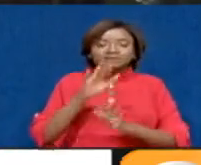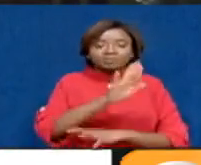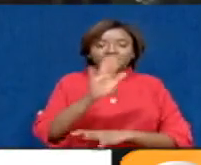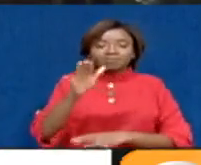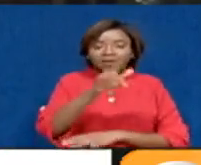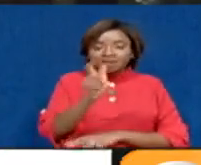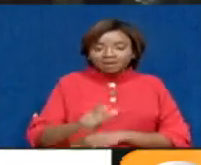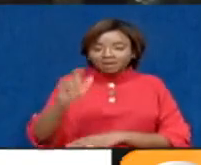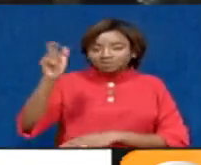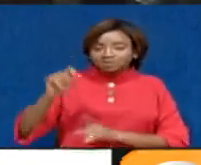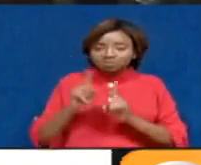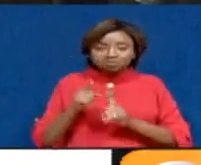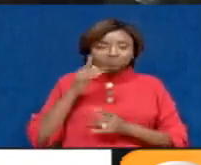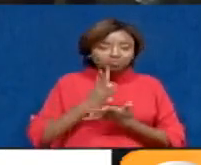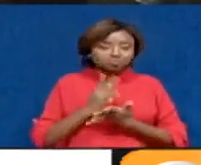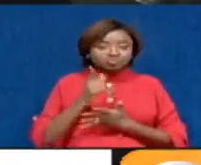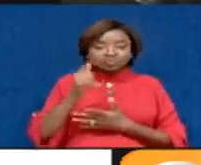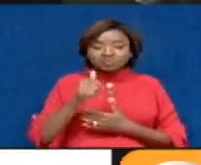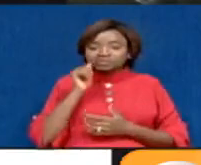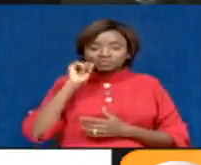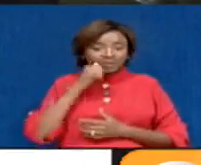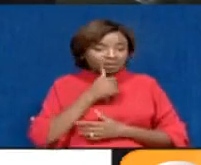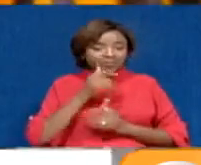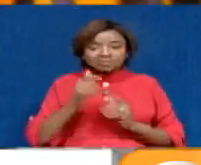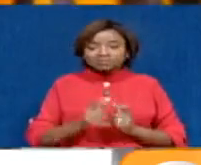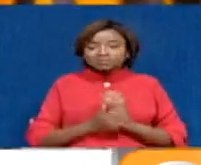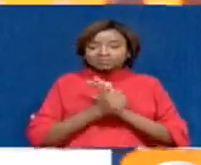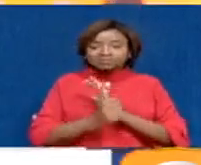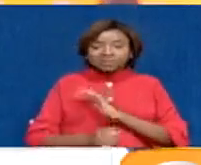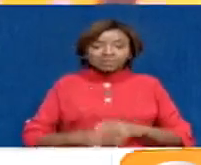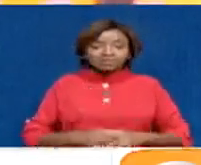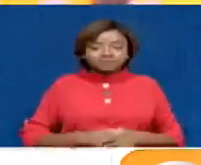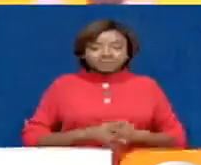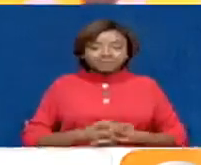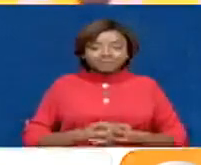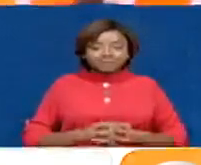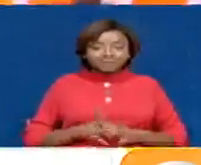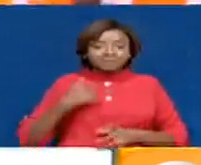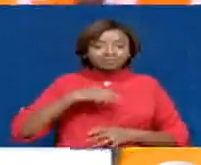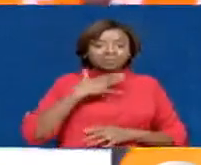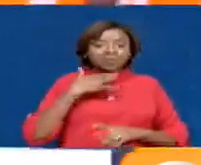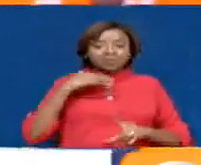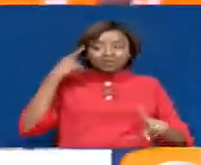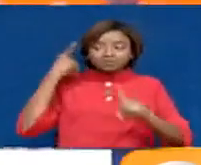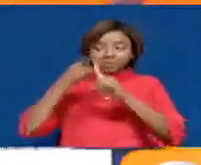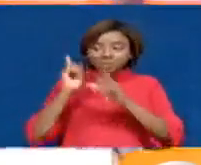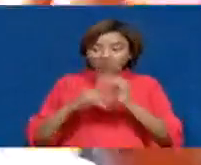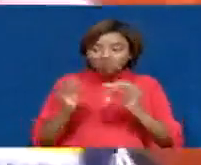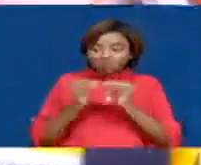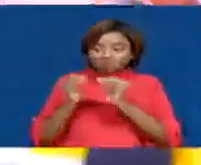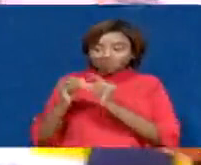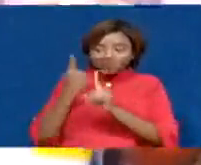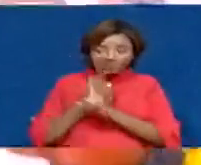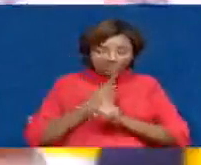regions. And I think it's really been amazing talent across the board. Kwa lengo la kuweza kutana na vipaji na kuleta pia wasanii